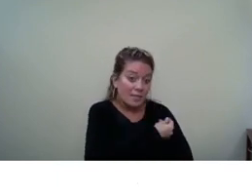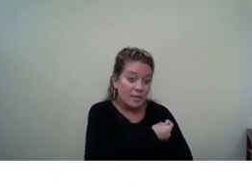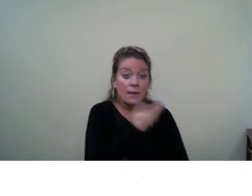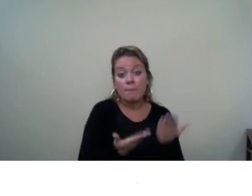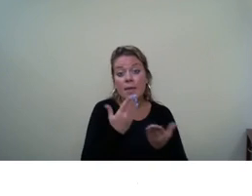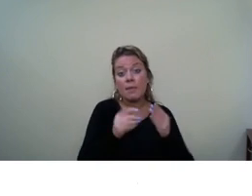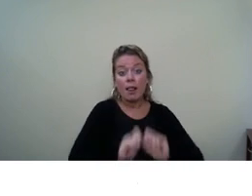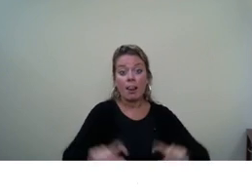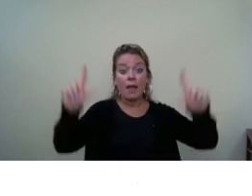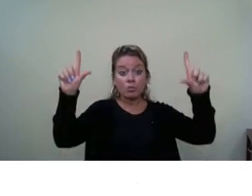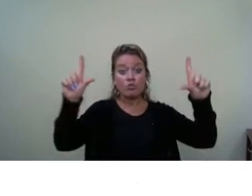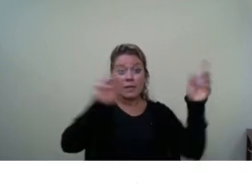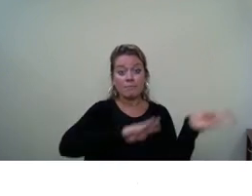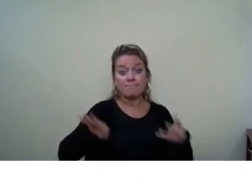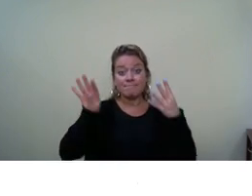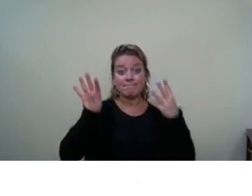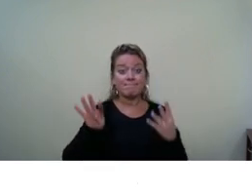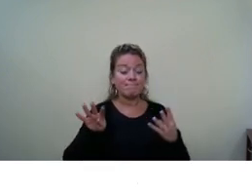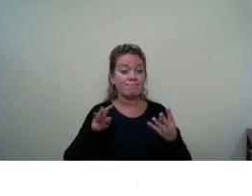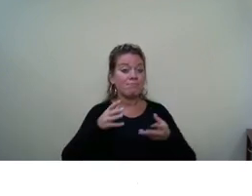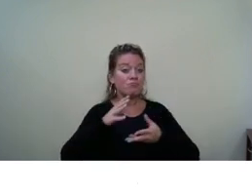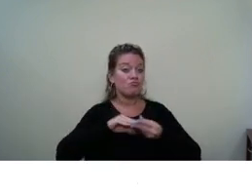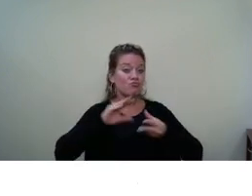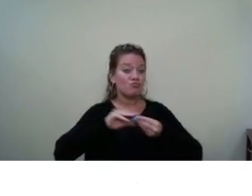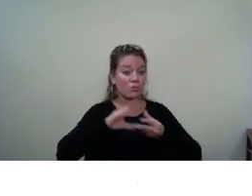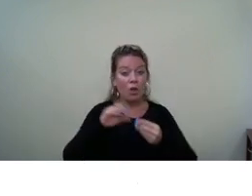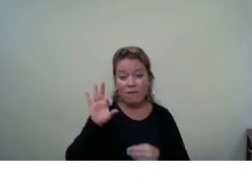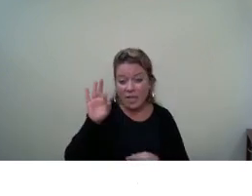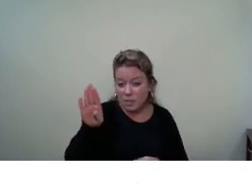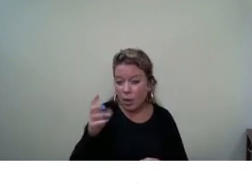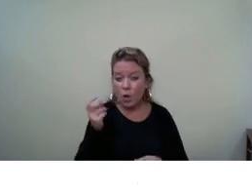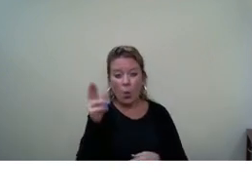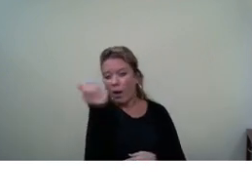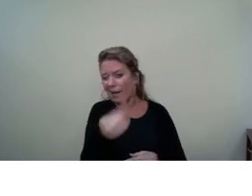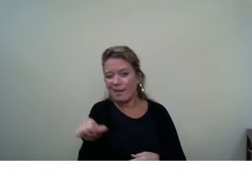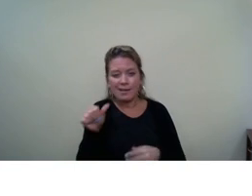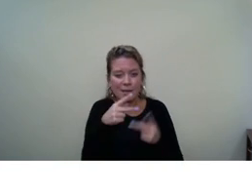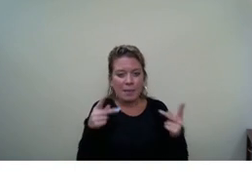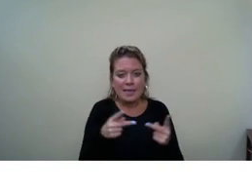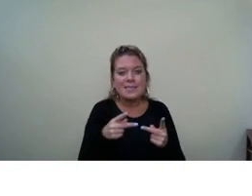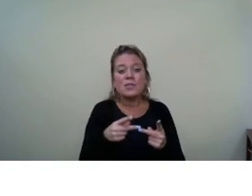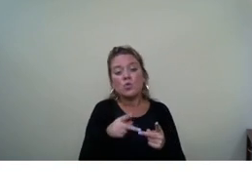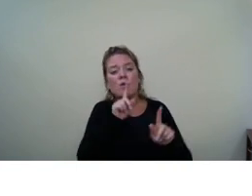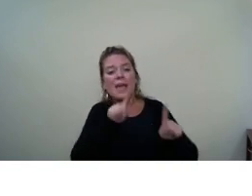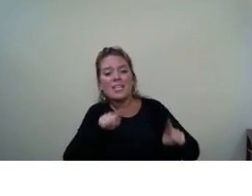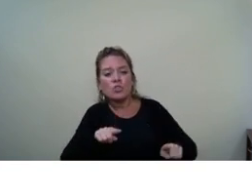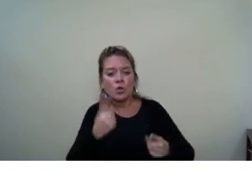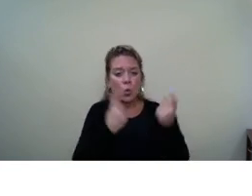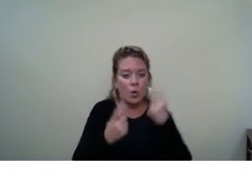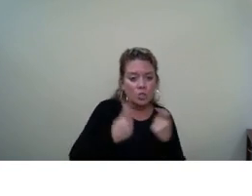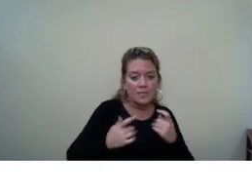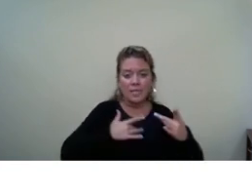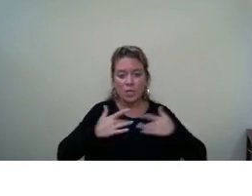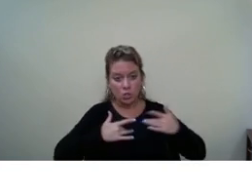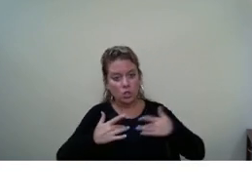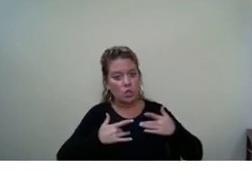live stream on Facebook or wherever else their patients are connected to them, to answer questions and concerns they have, which has already been